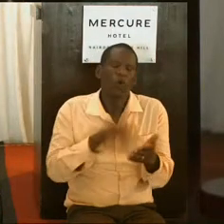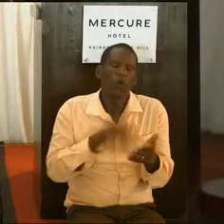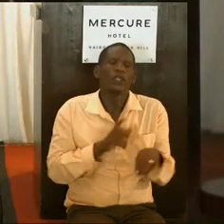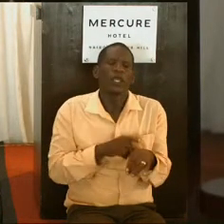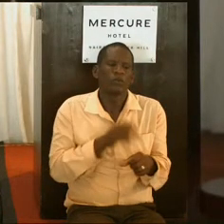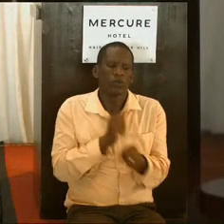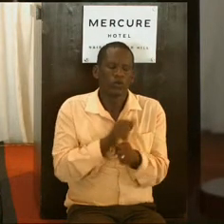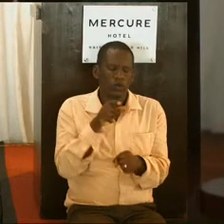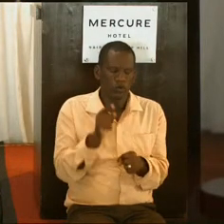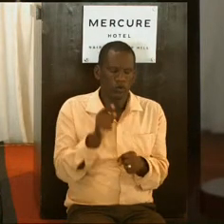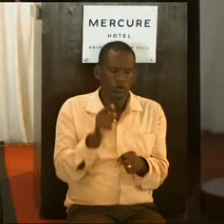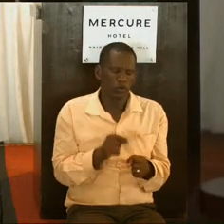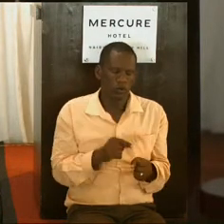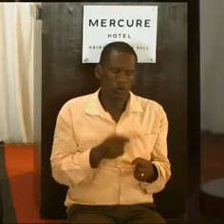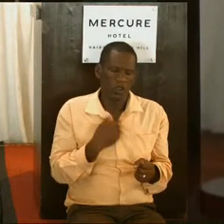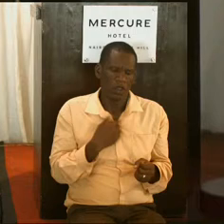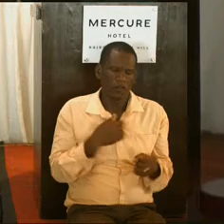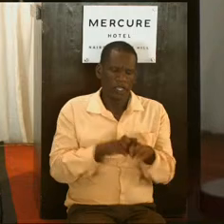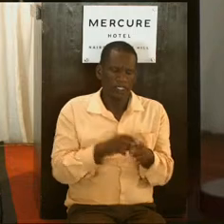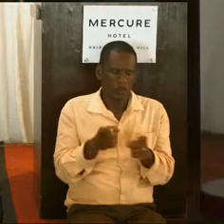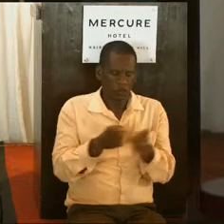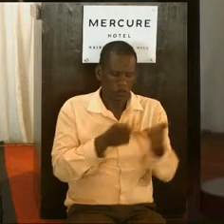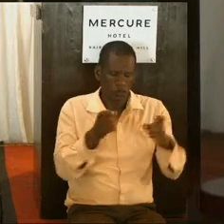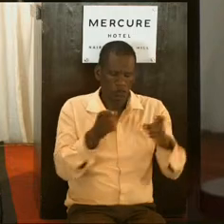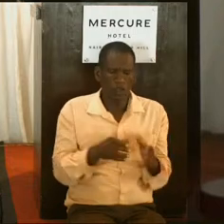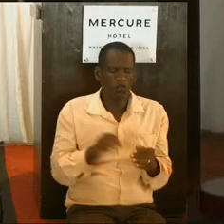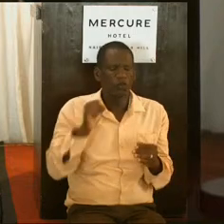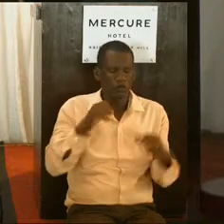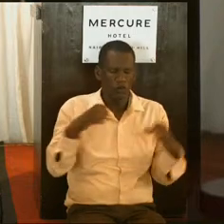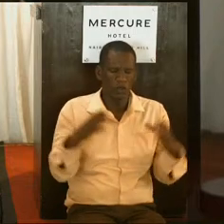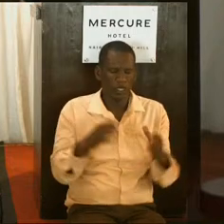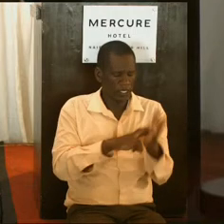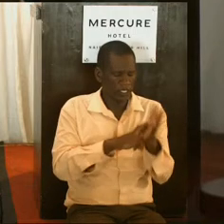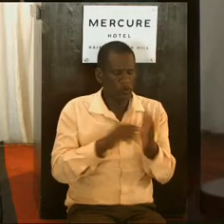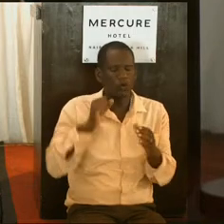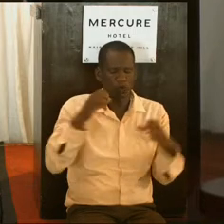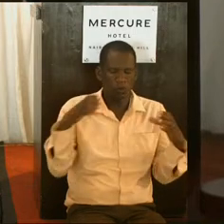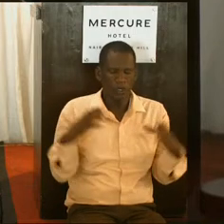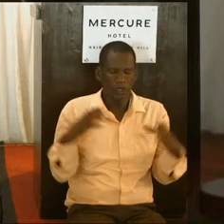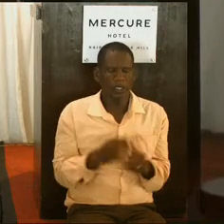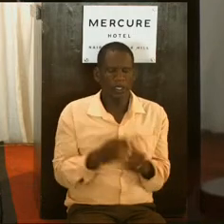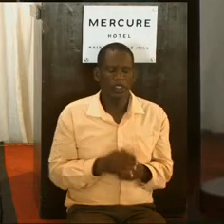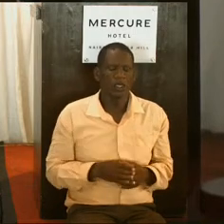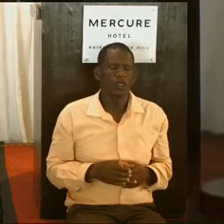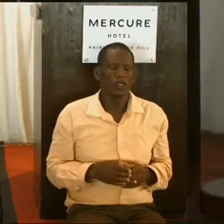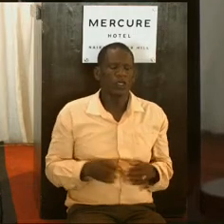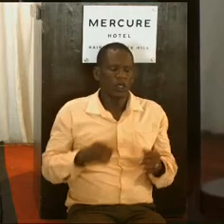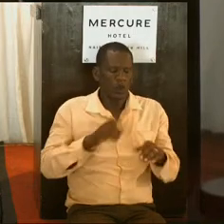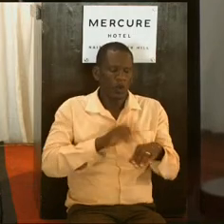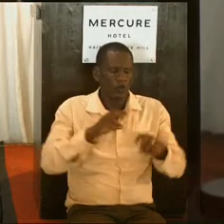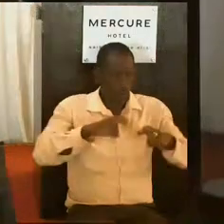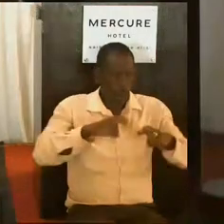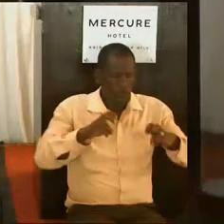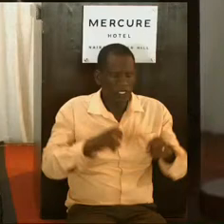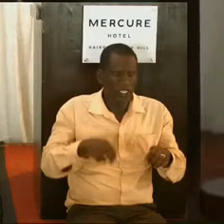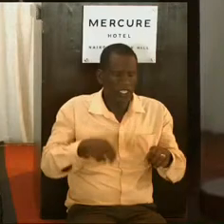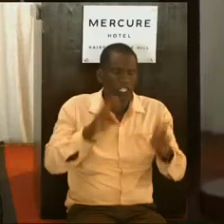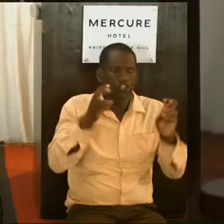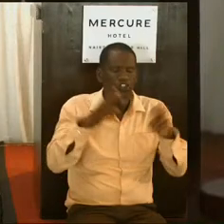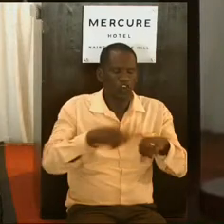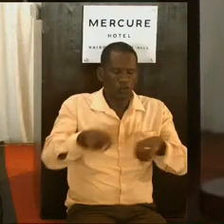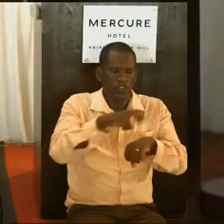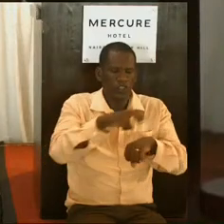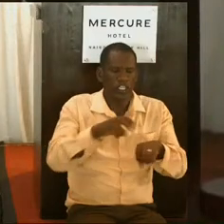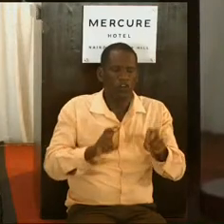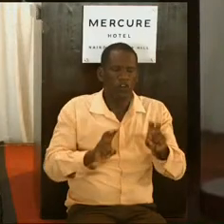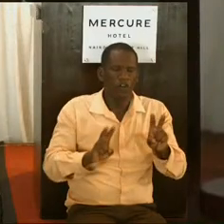do you get as a regulator of a register of political parties to look at the issues of national values and the principles